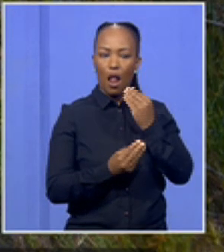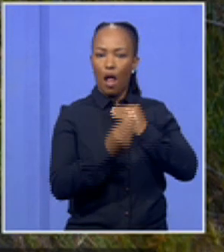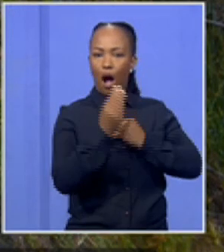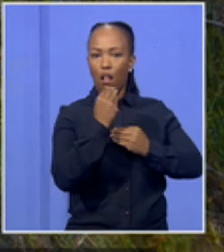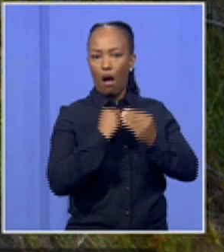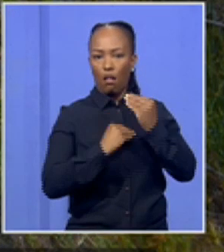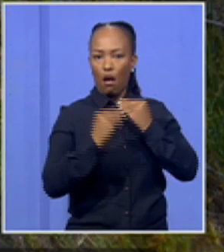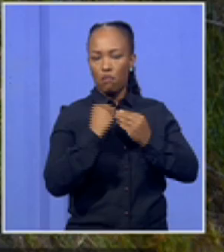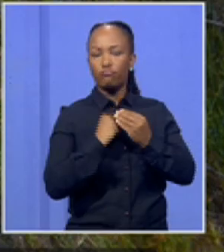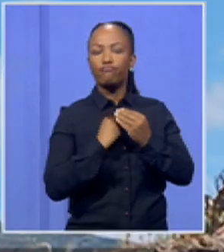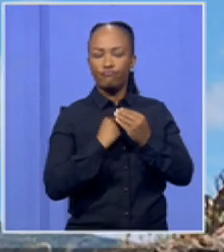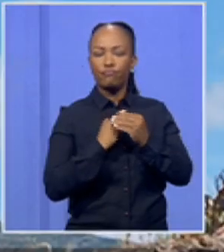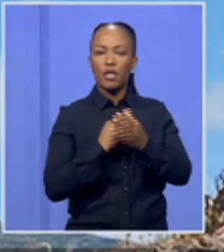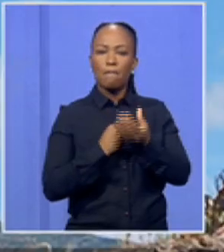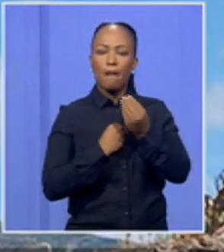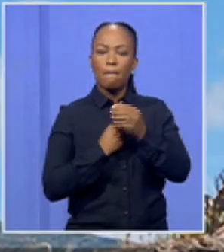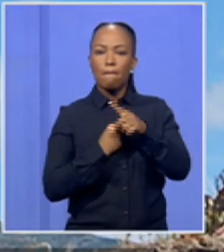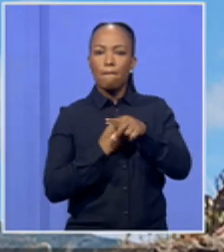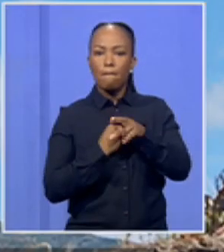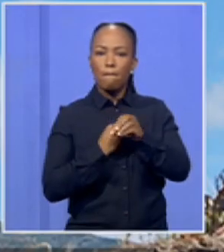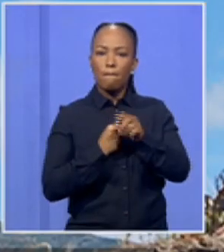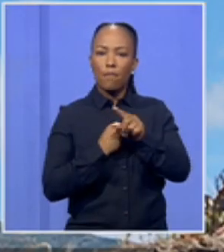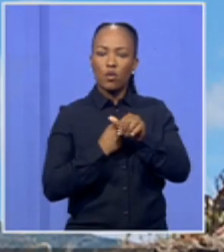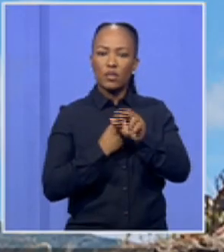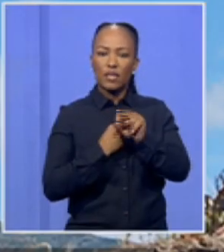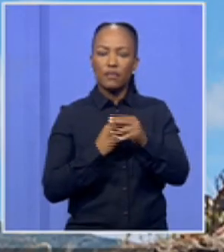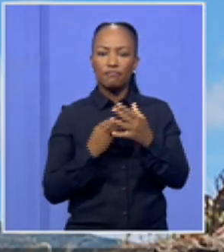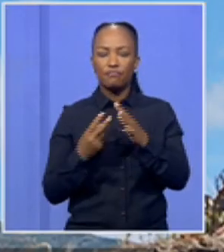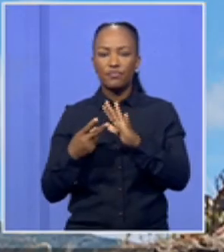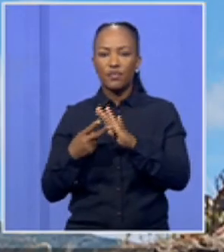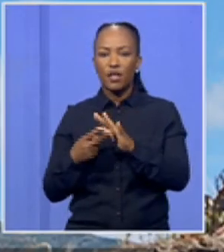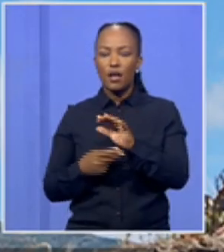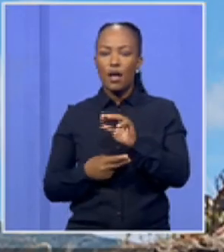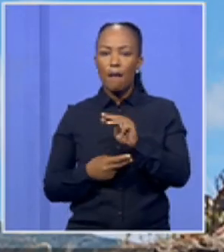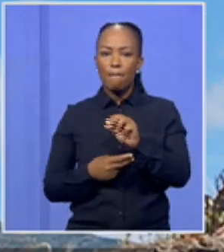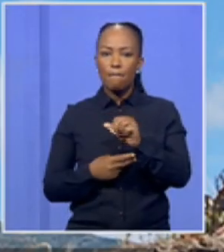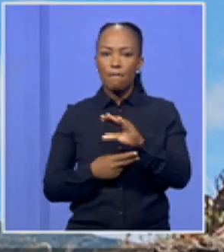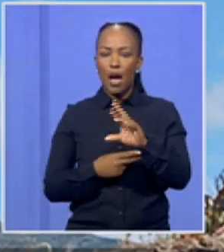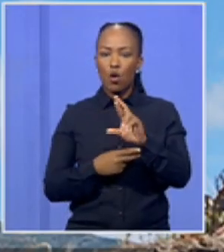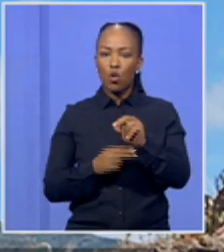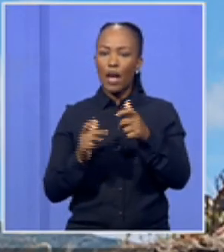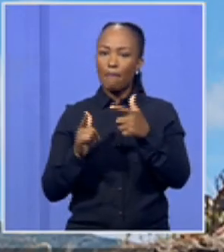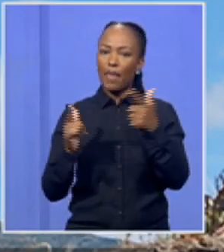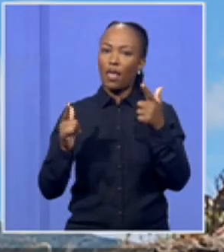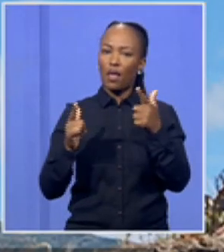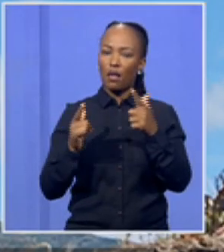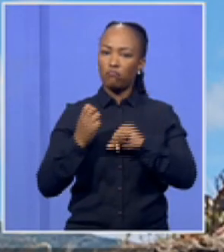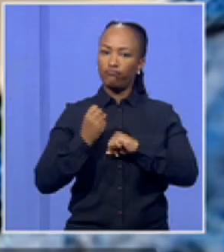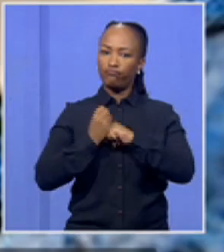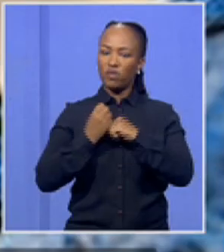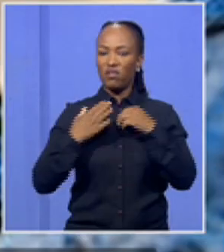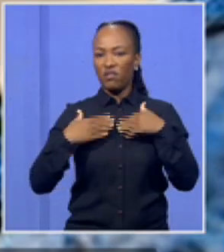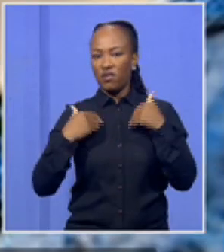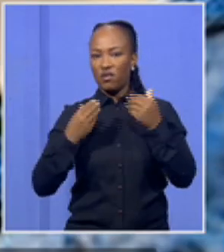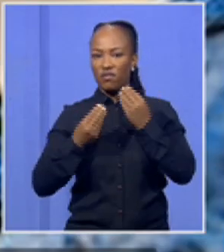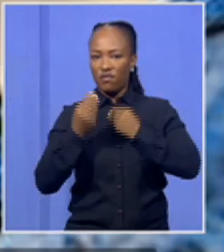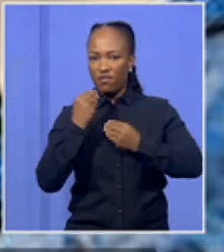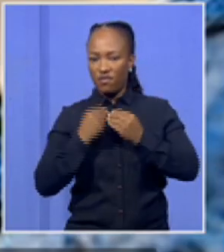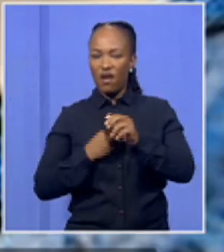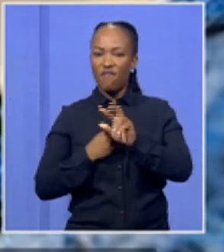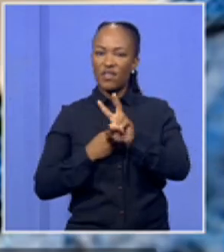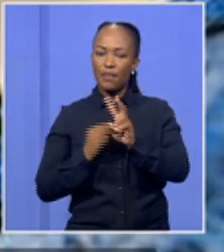with the micronutrients, we need to be aware that certain micronutrients, so for example, vitamin B12,